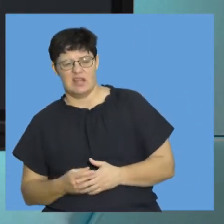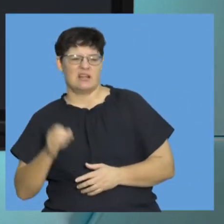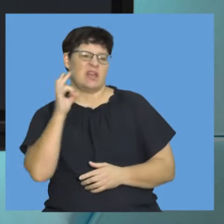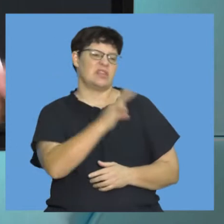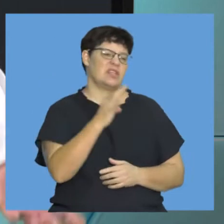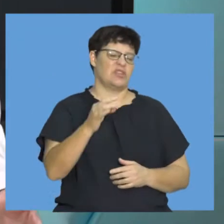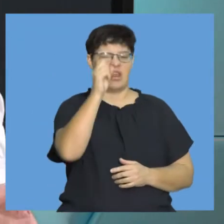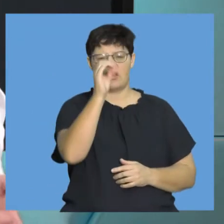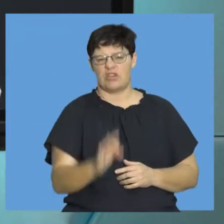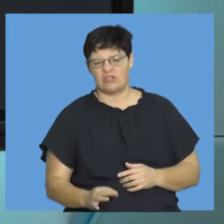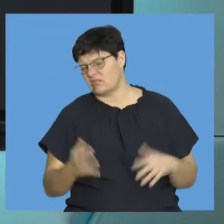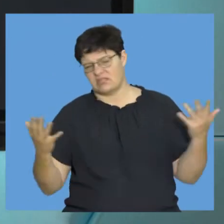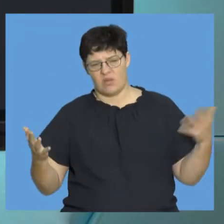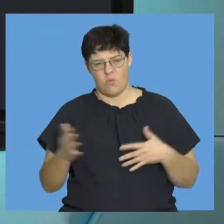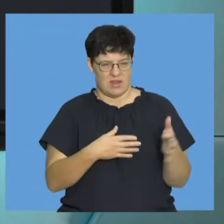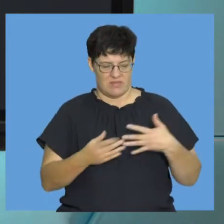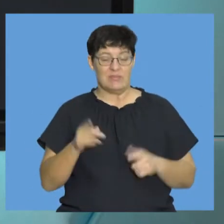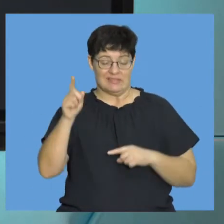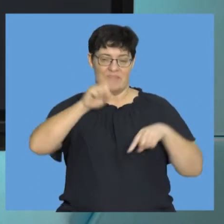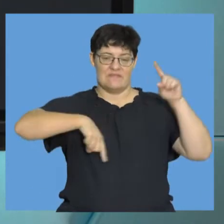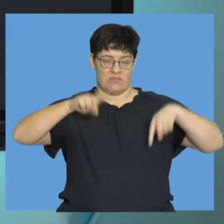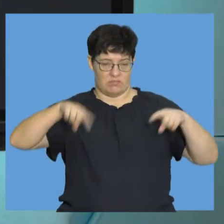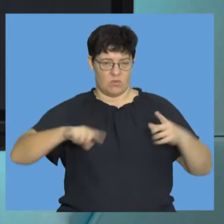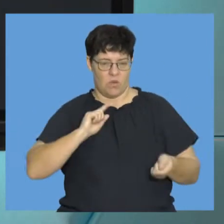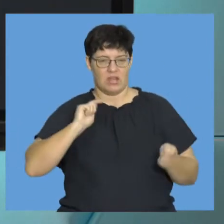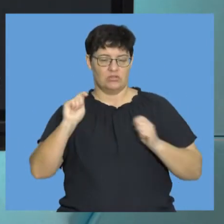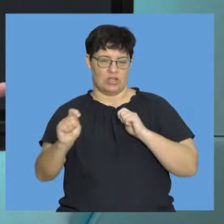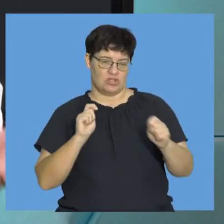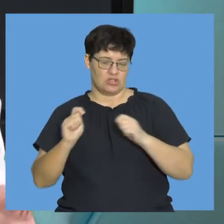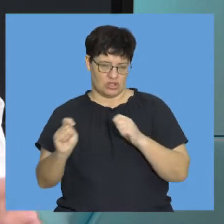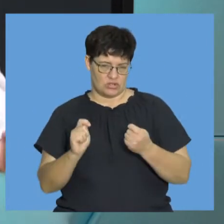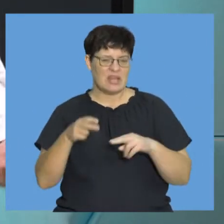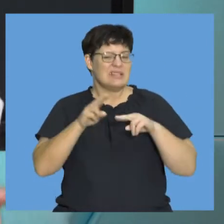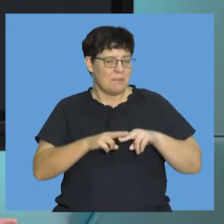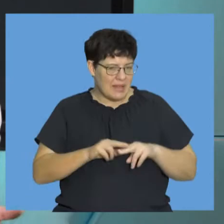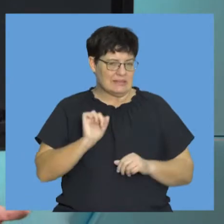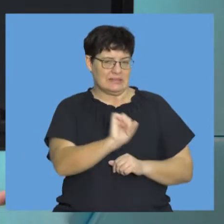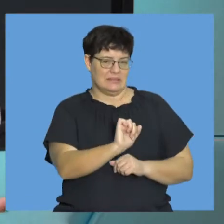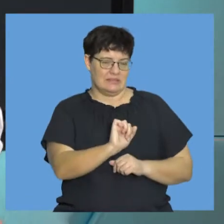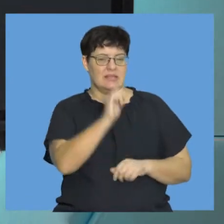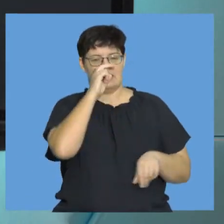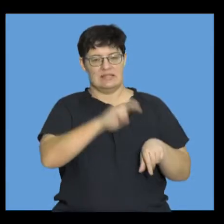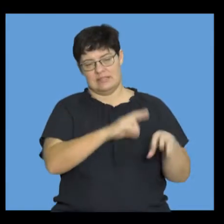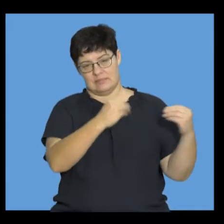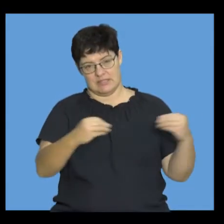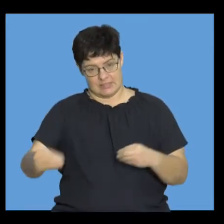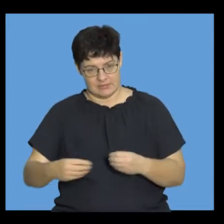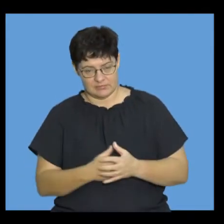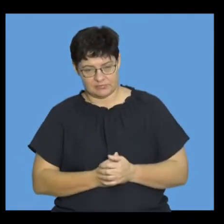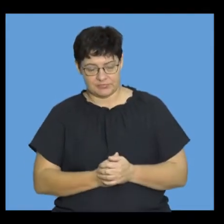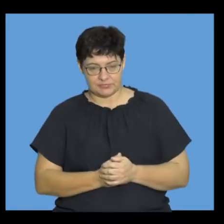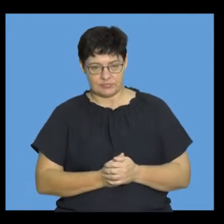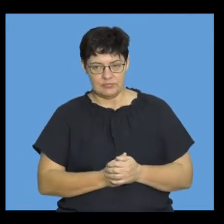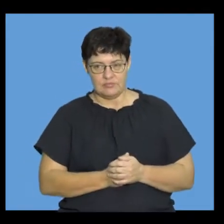third, whatever it may be. So that's your variable. It changes depending on the needs of that particular enterprise. So you add